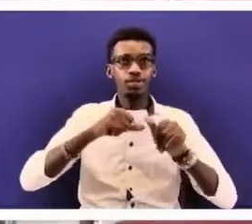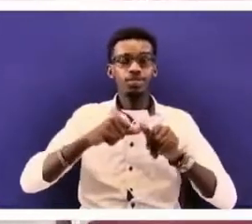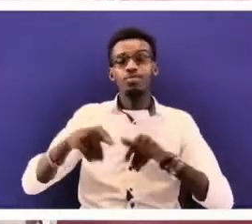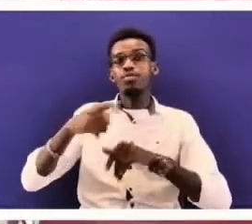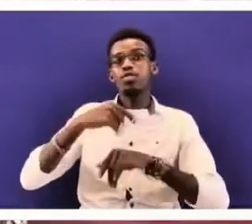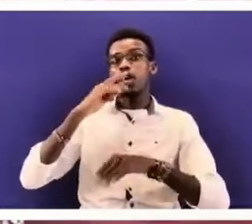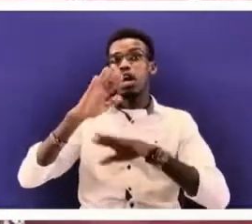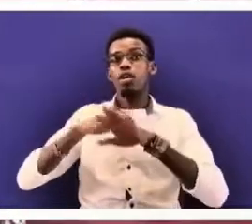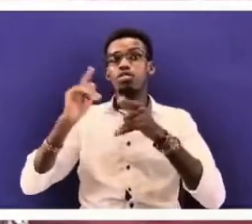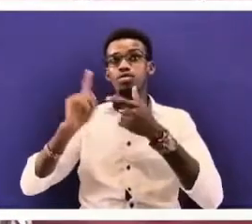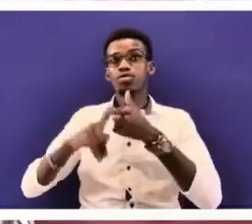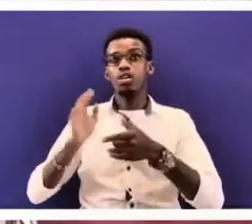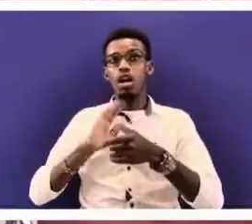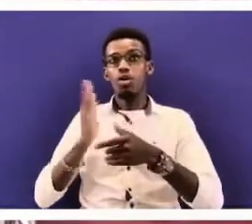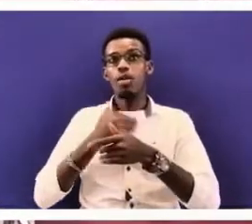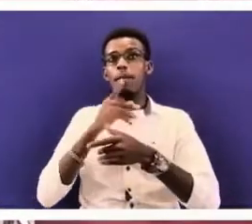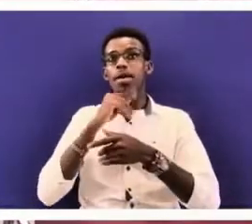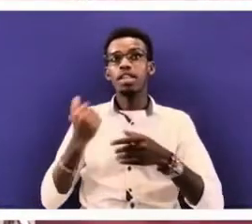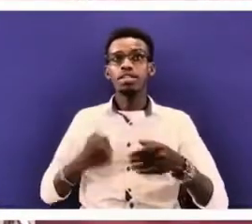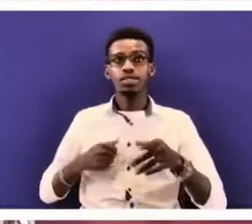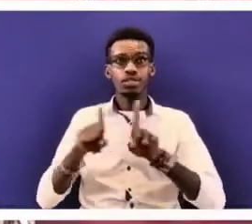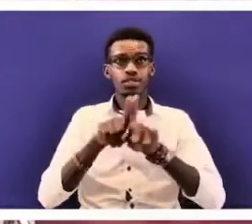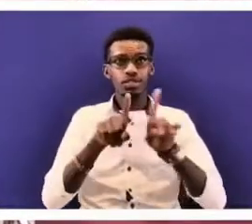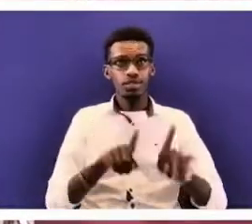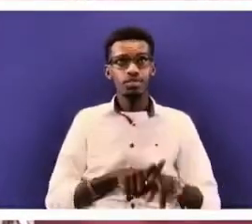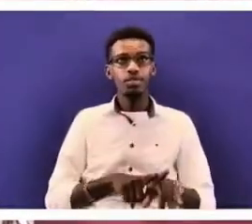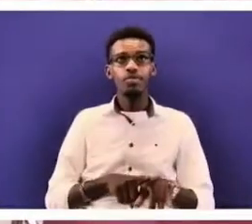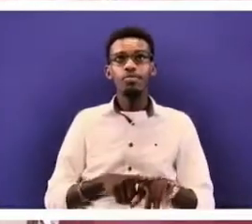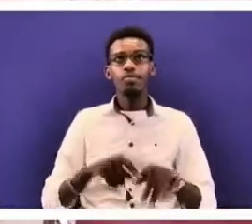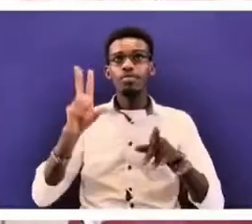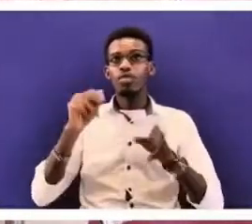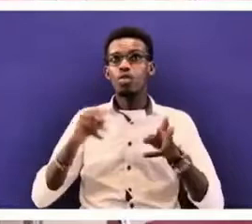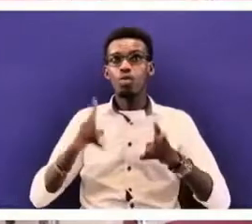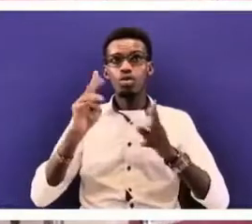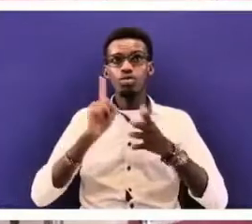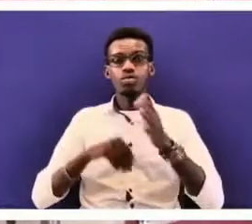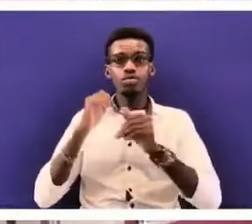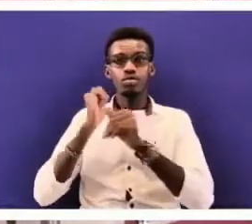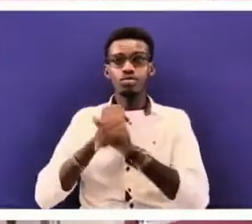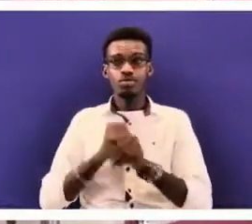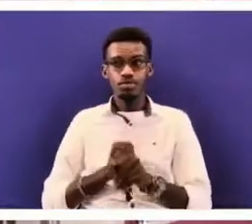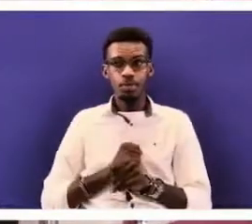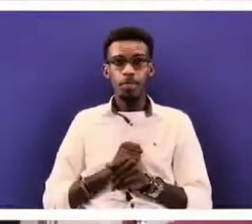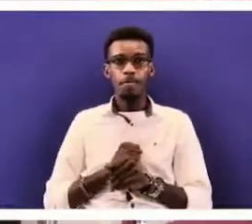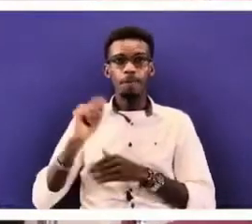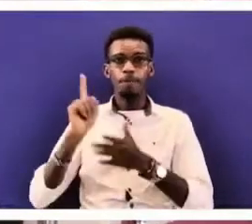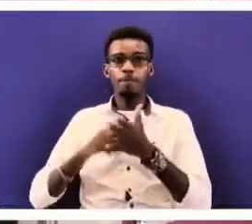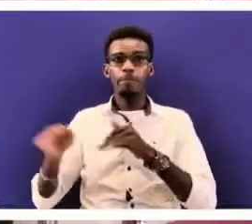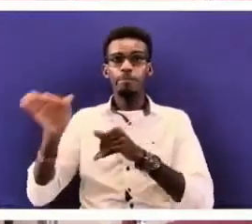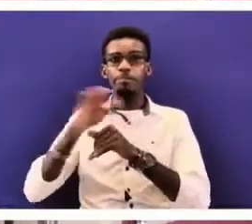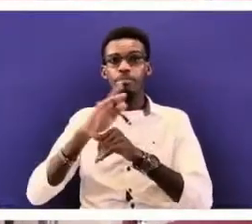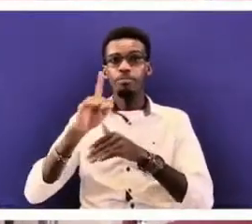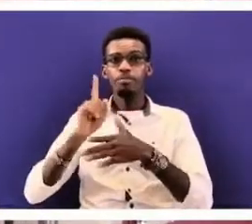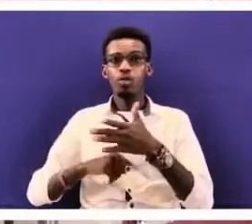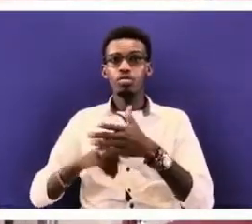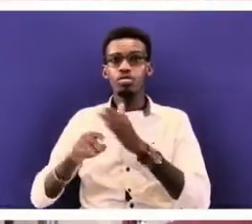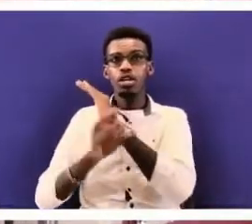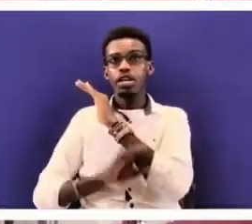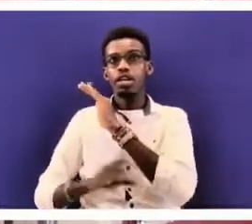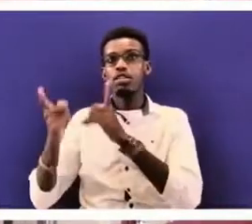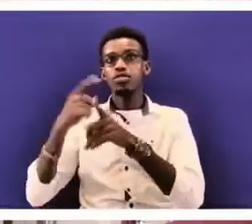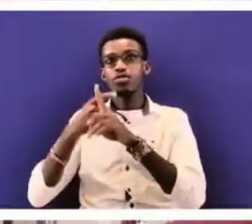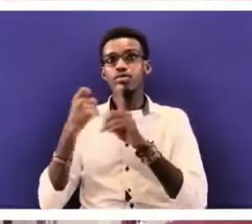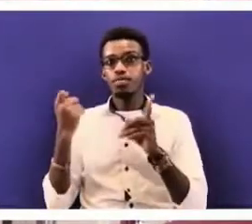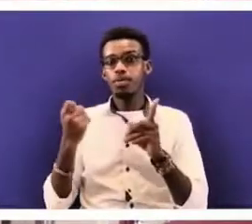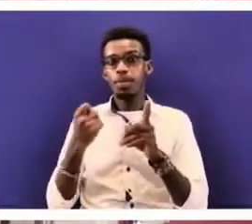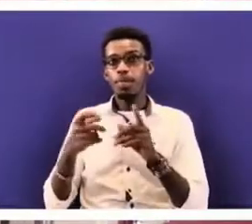called to love our brothers and sisters, no matter what ethnic group, no matter what color, no matter what country they come from,